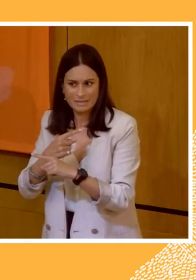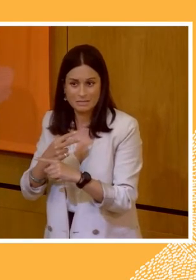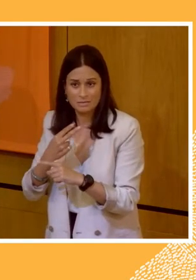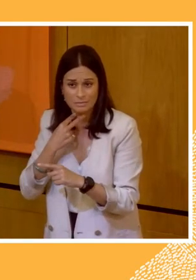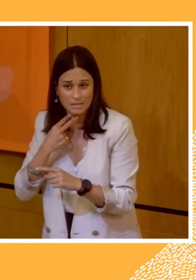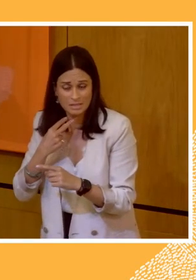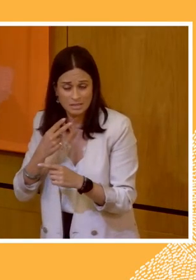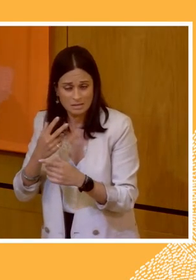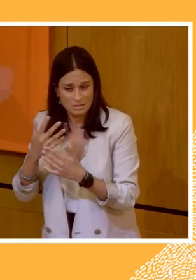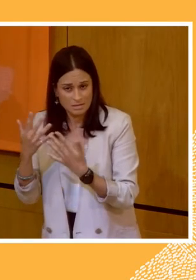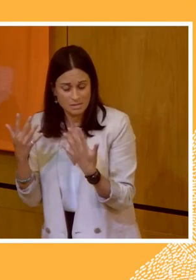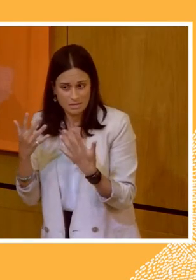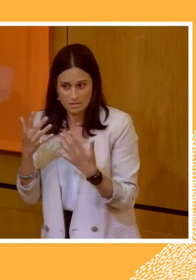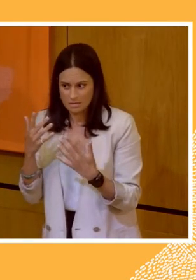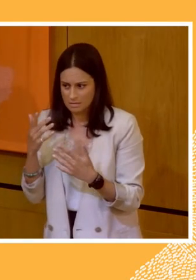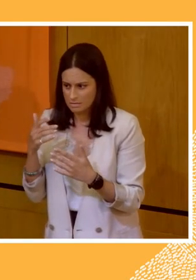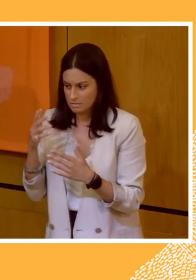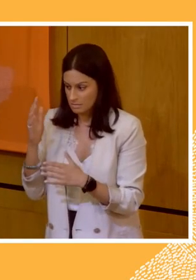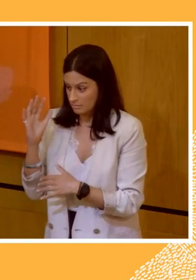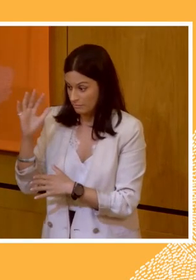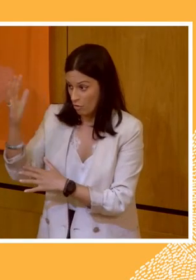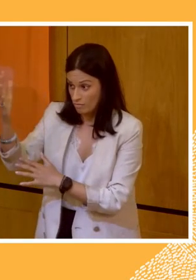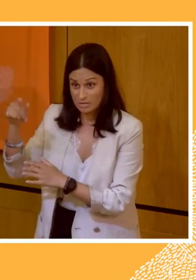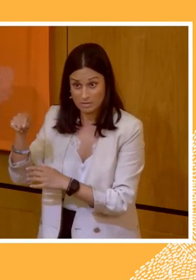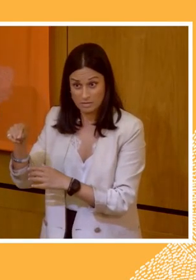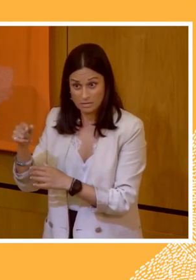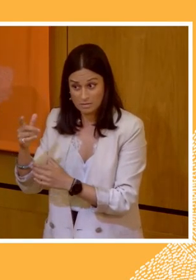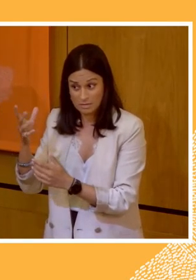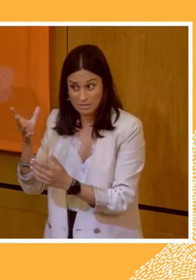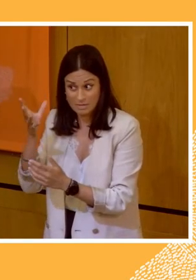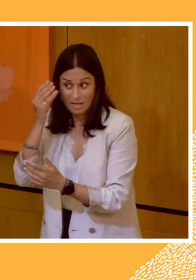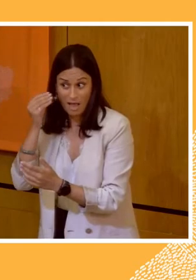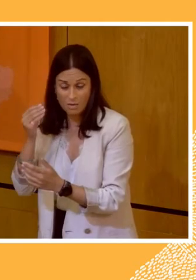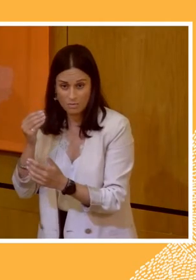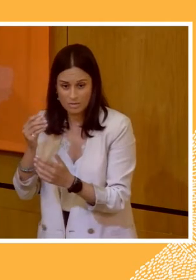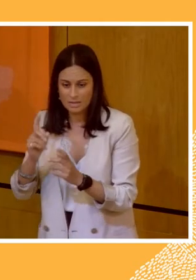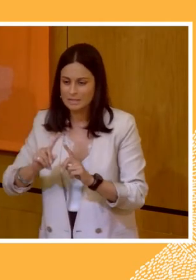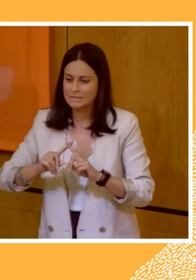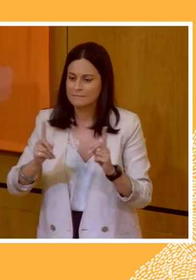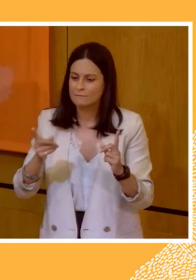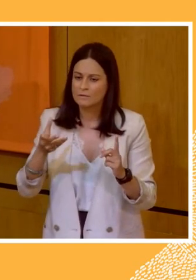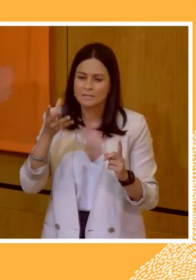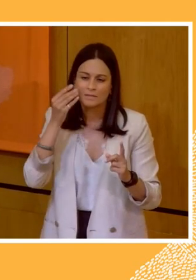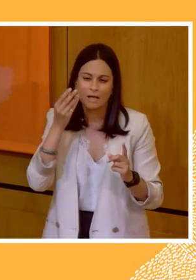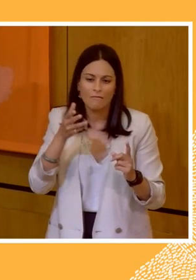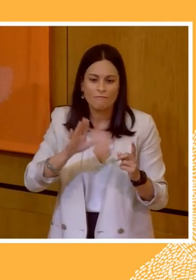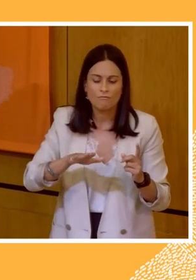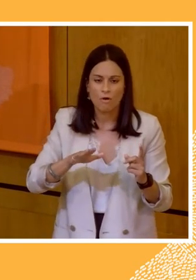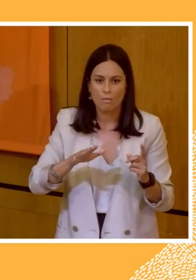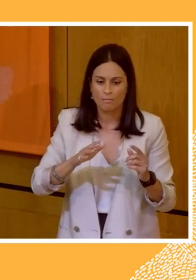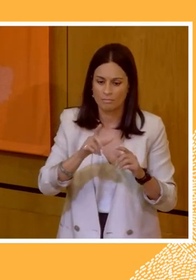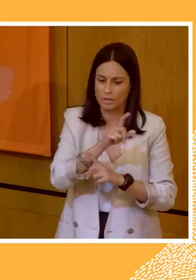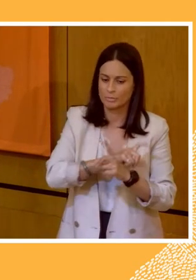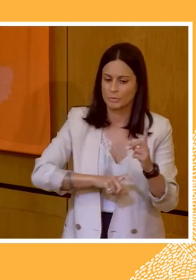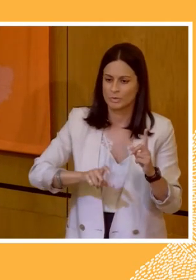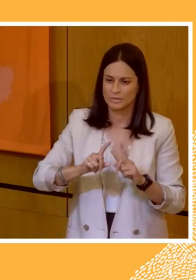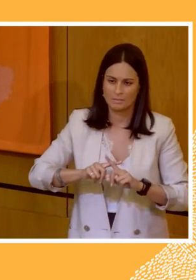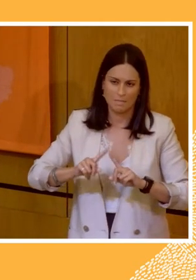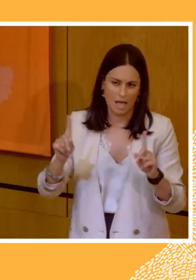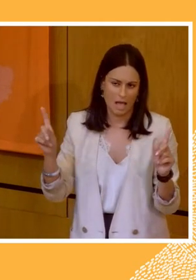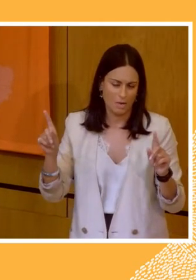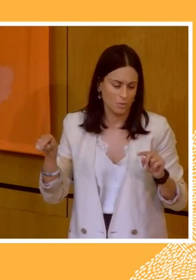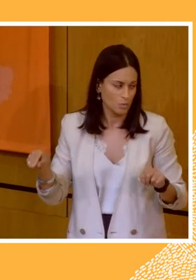what was in the forest. So the sound of the forest, it is different from the sound in the community. Yeah,